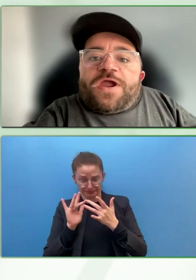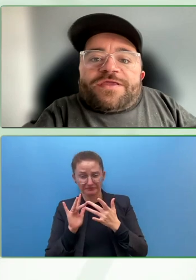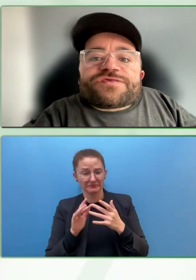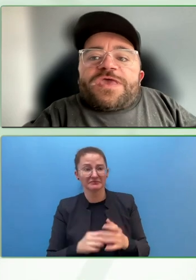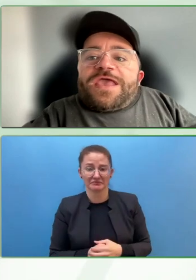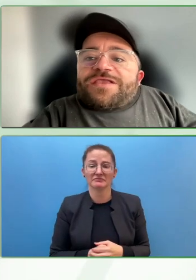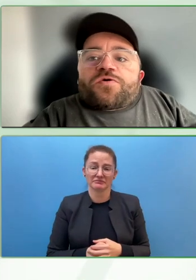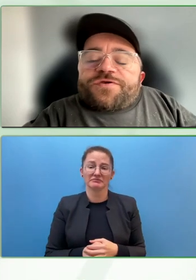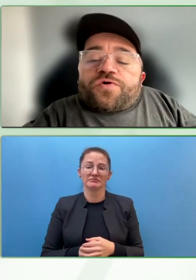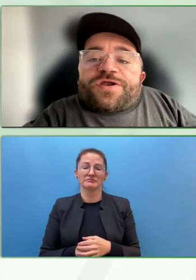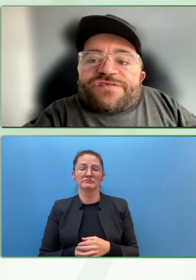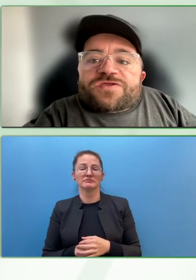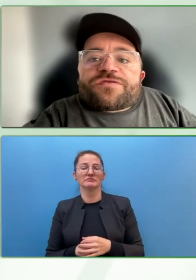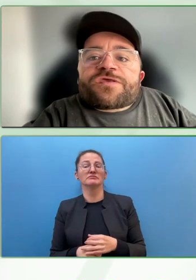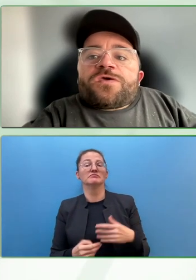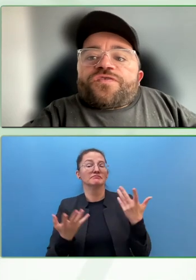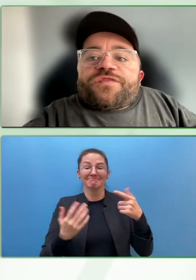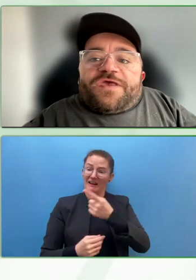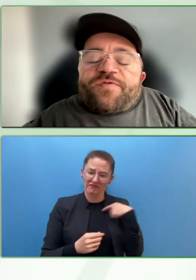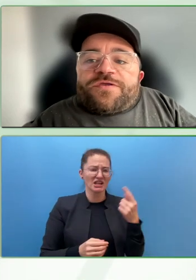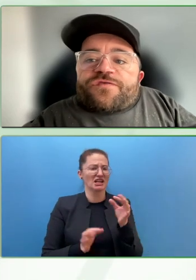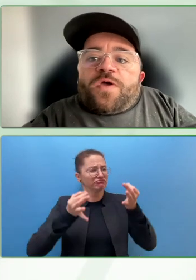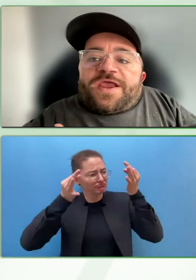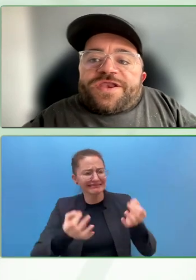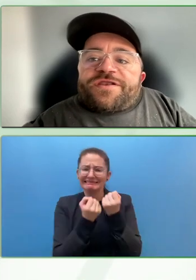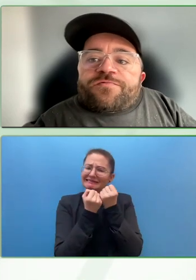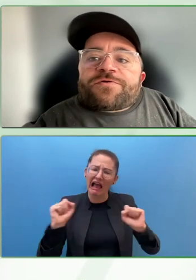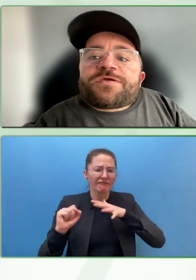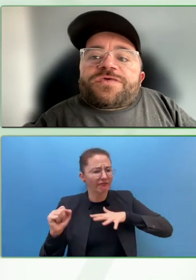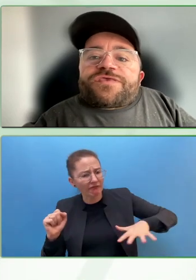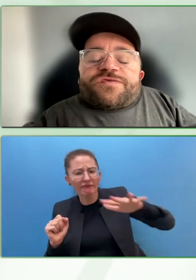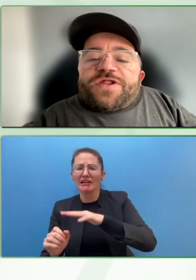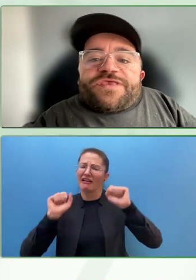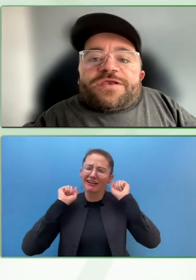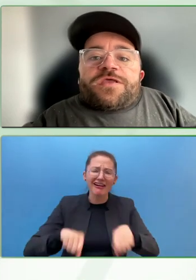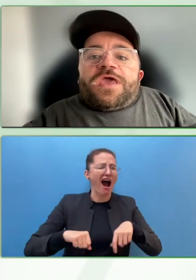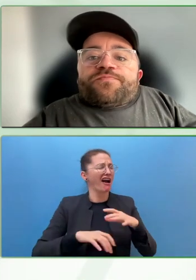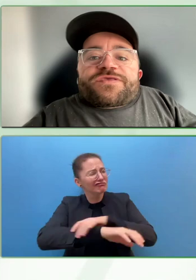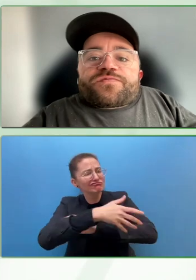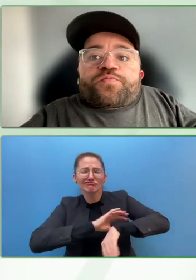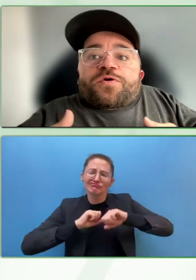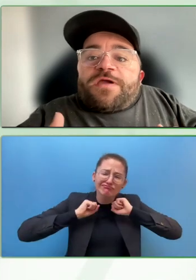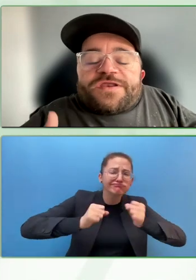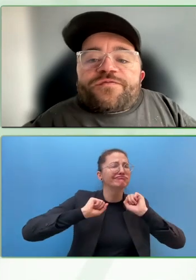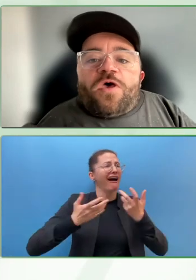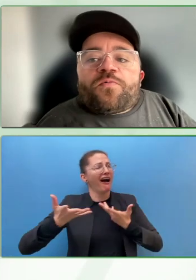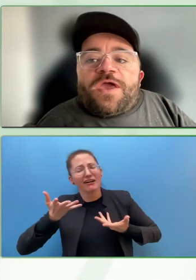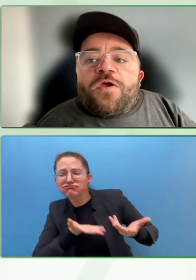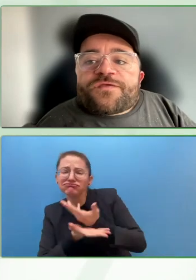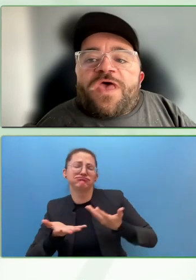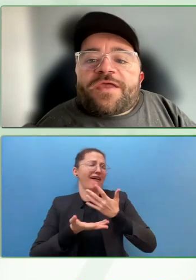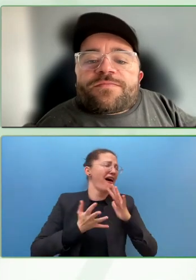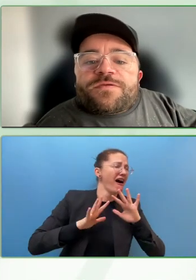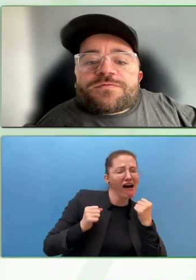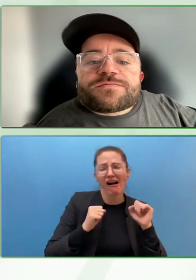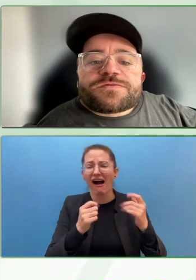handholding brands, handholding organizations through the experience of working in and around disability and progressing our work